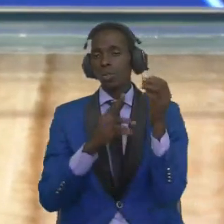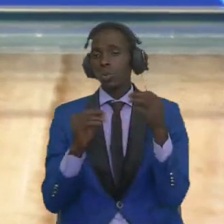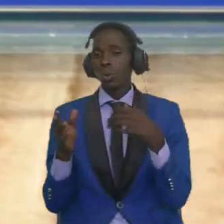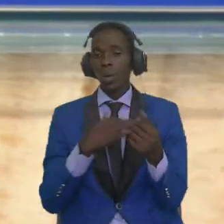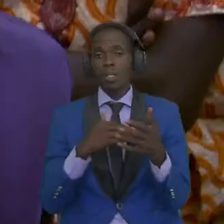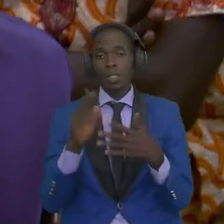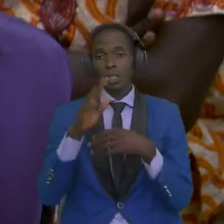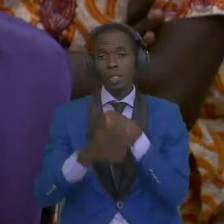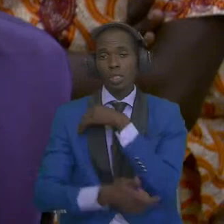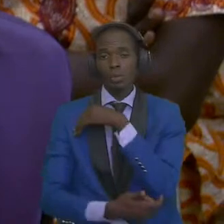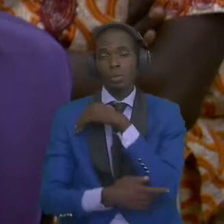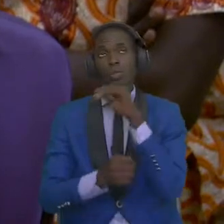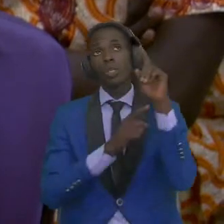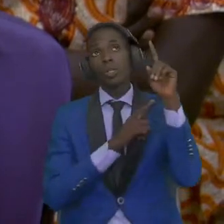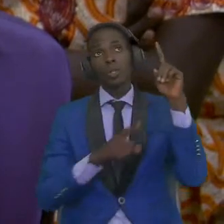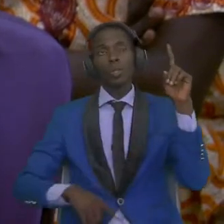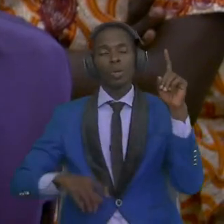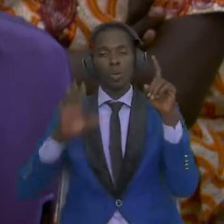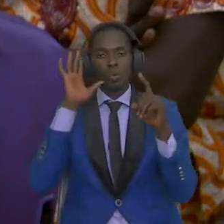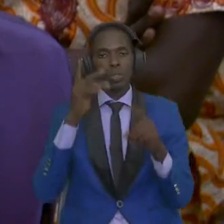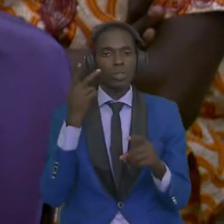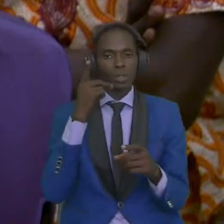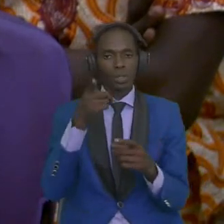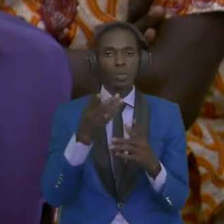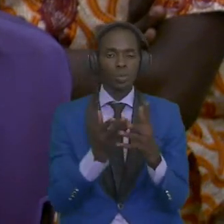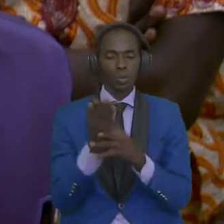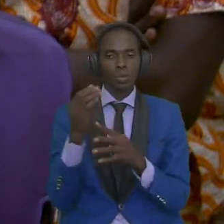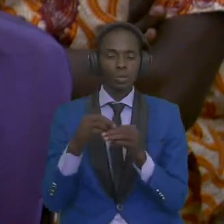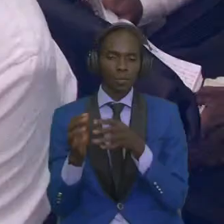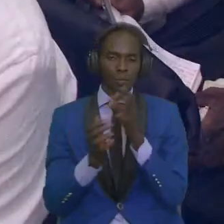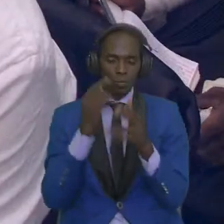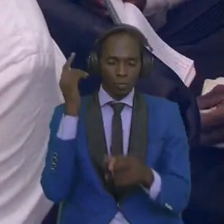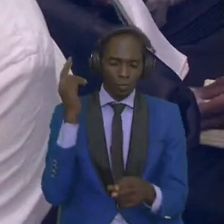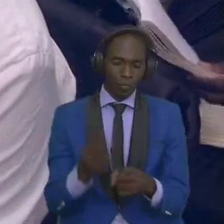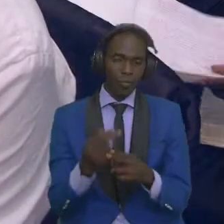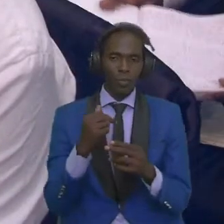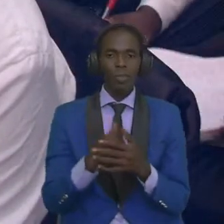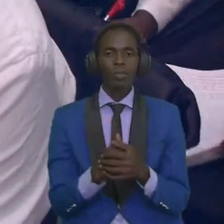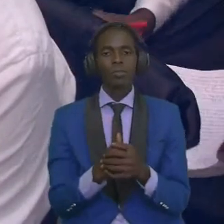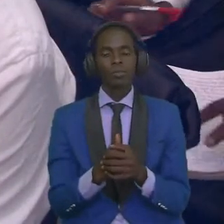Lord will see you through. Amen. You will not sin.